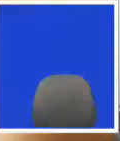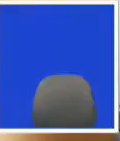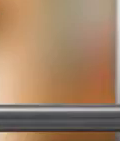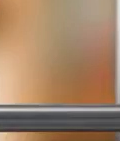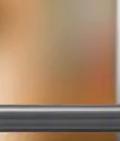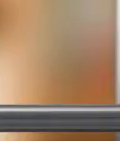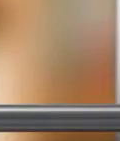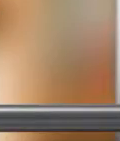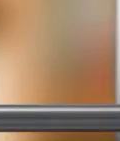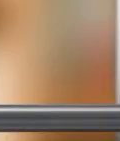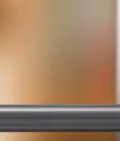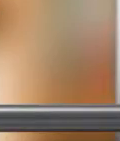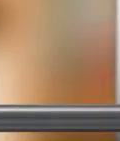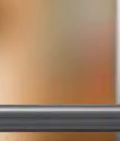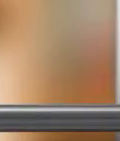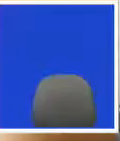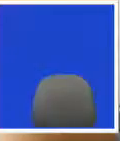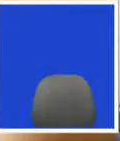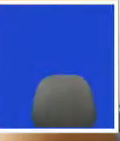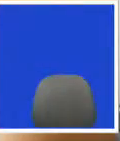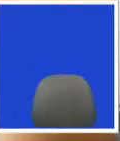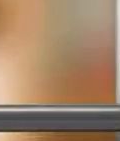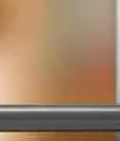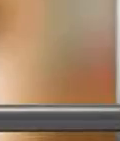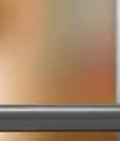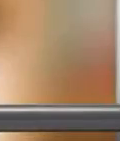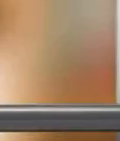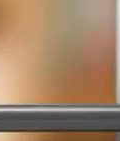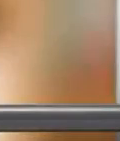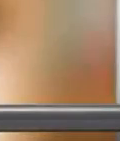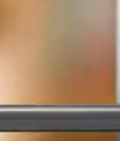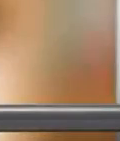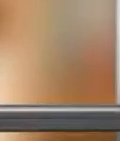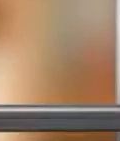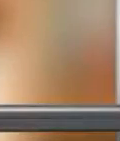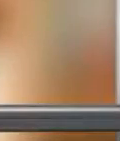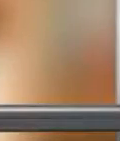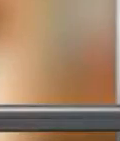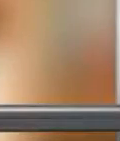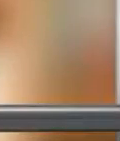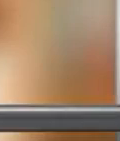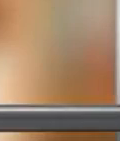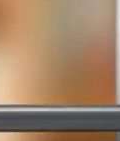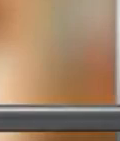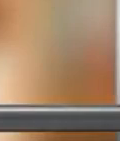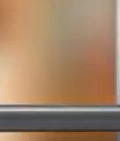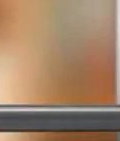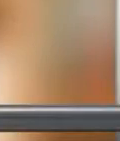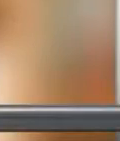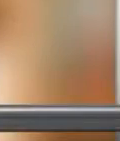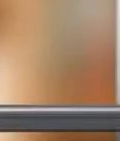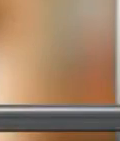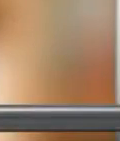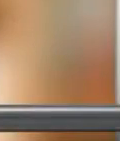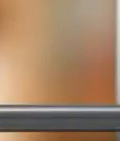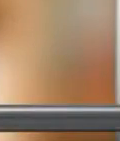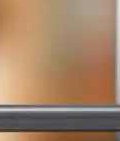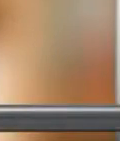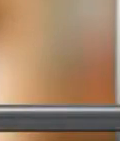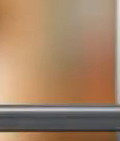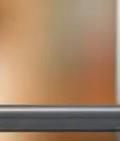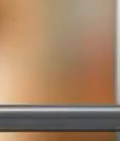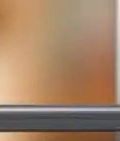kanze kulesikhathi samanje sitawufunda siswadi selibanga lesikhombisa kanye nelibanga lesiphohlongo kanye naye phethile masilela losavele anami